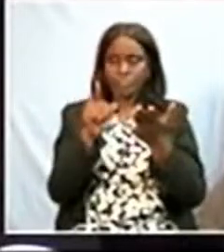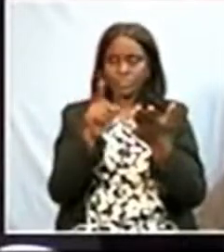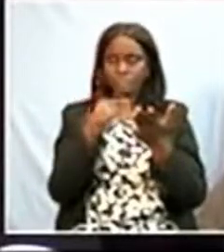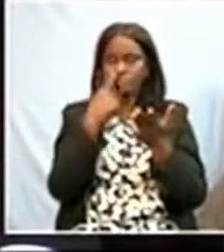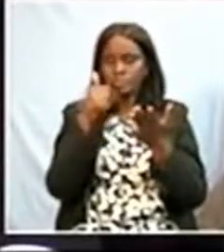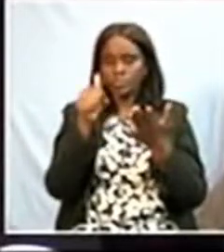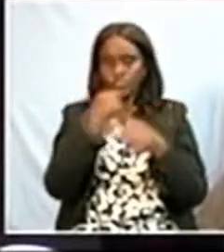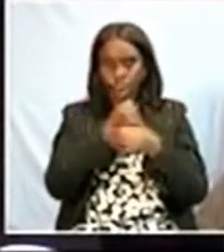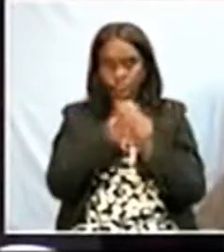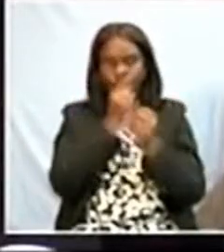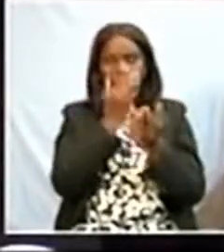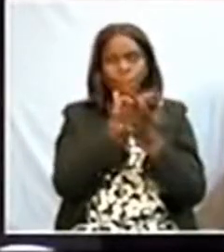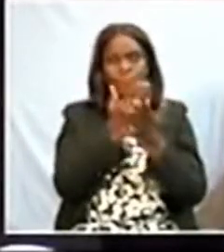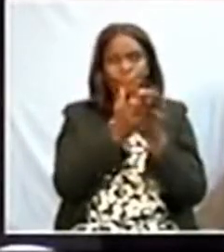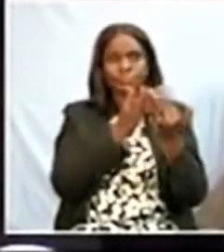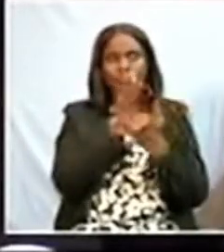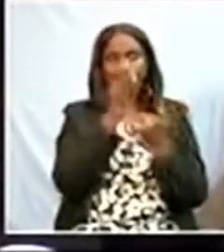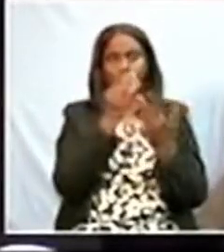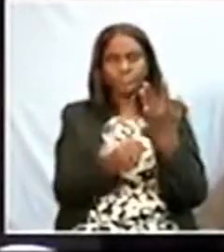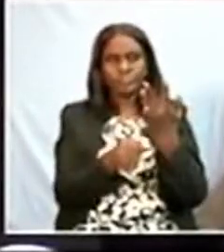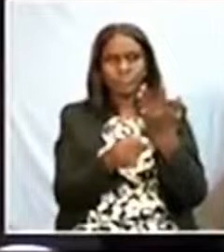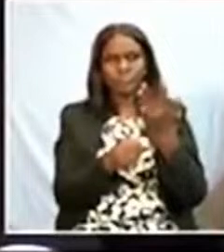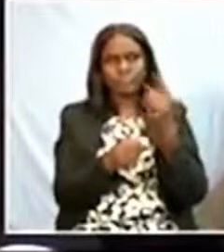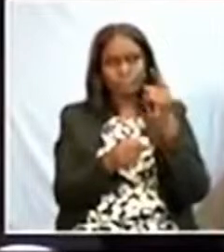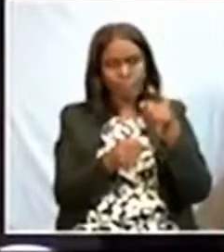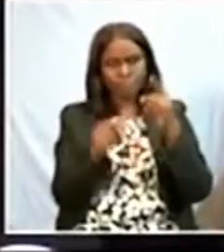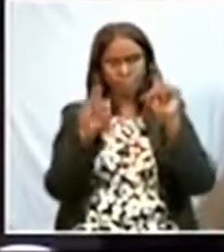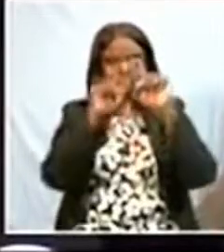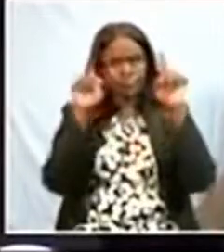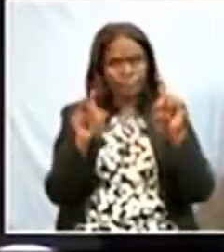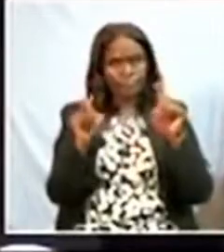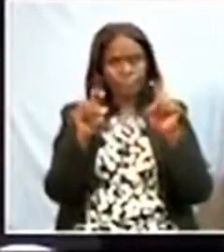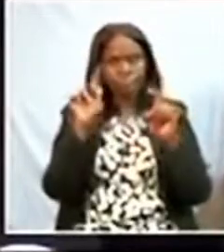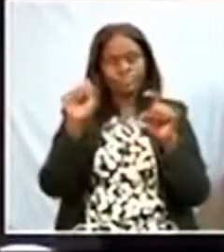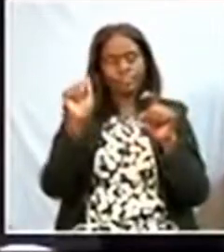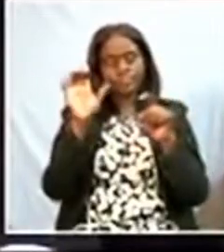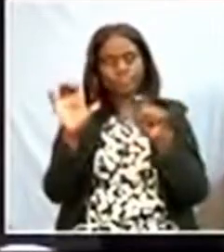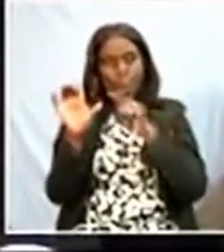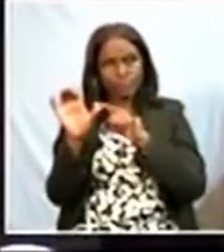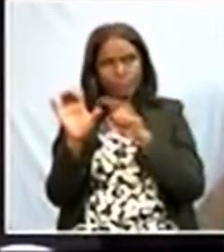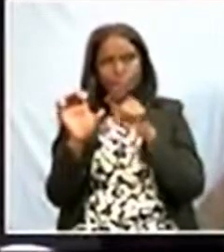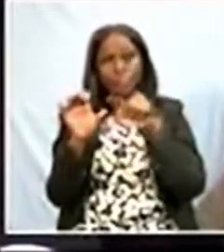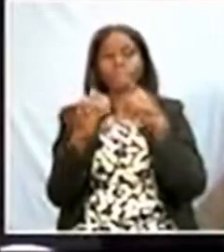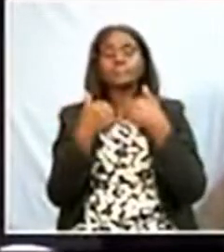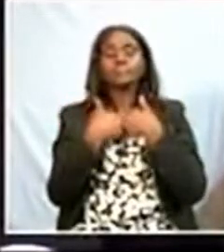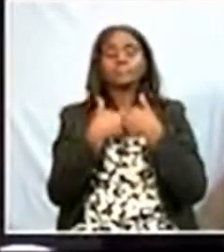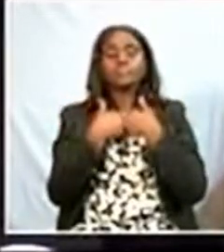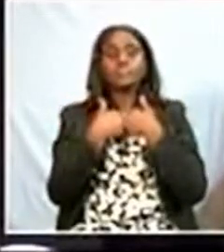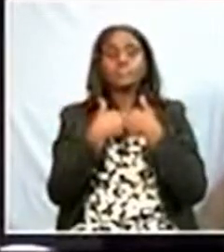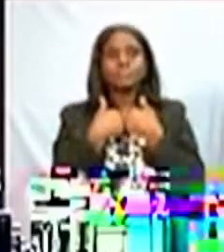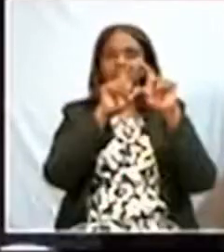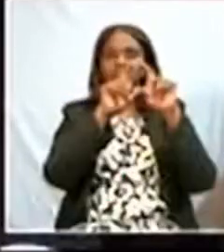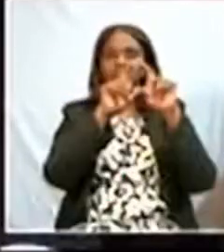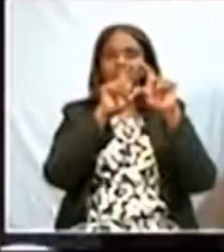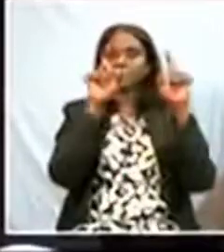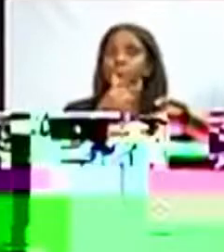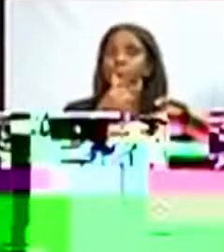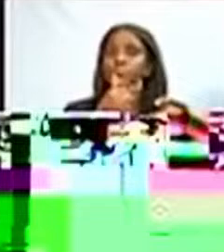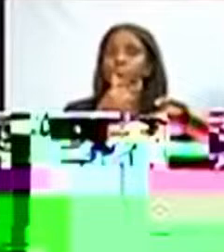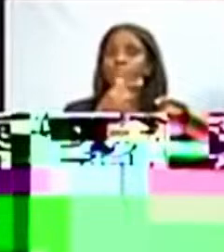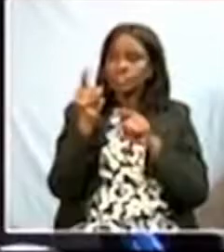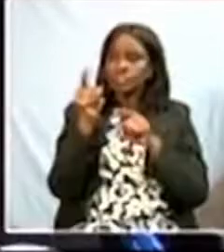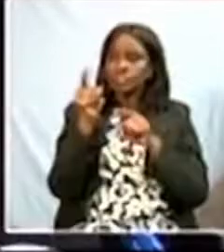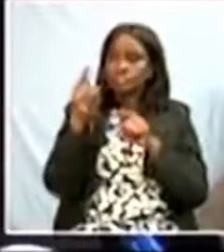who made those recommendations through that certificate. So town clerk, do you have that certificate from